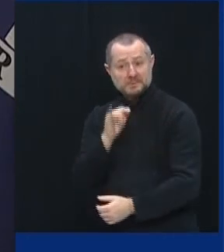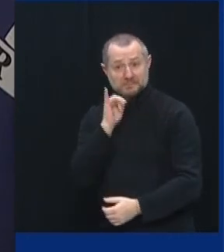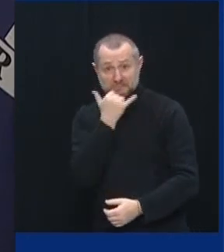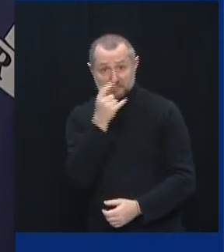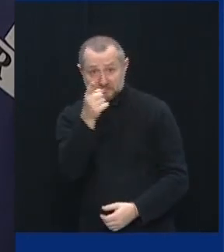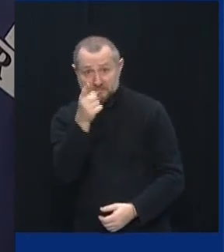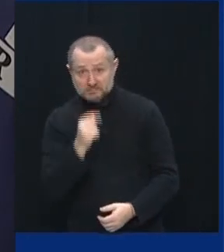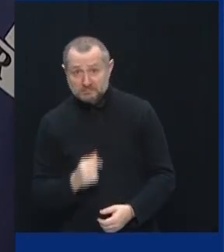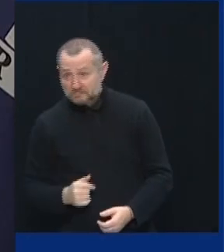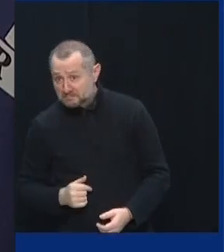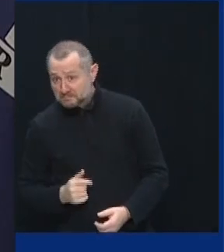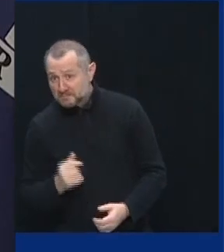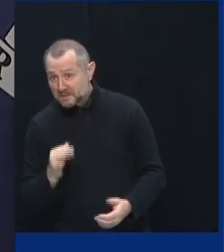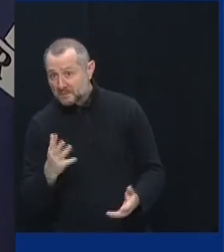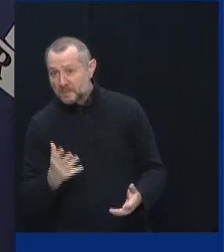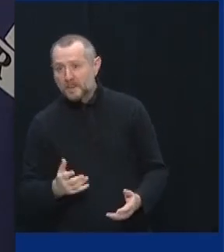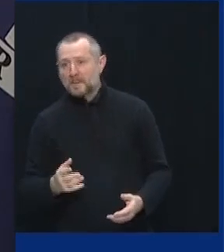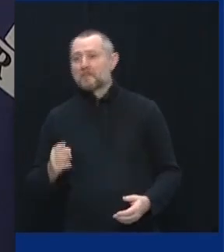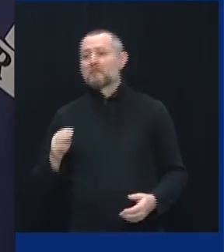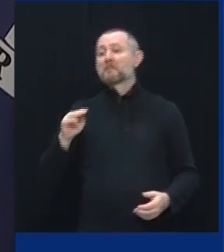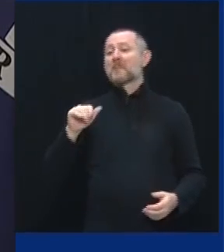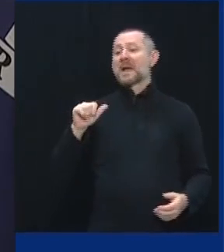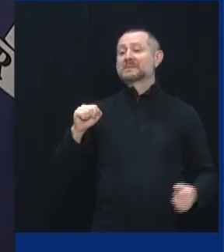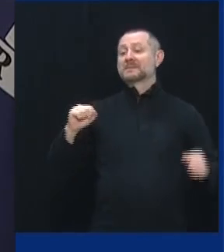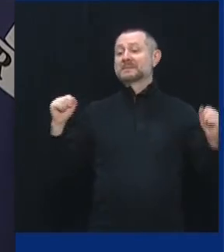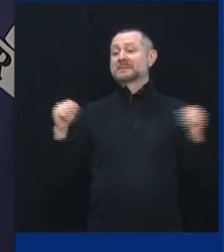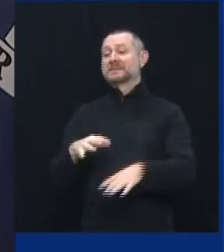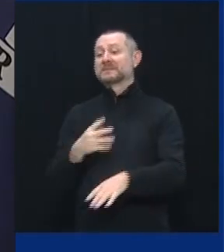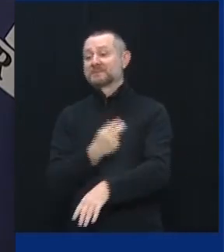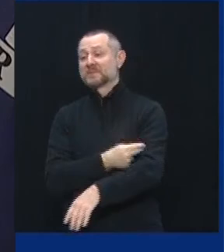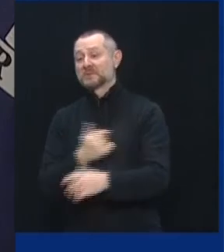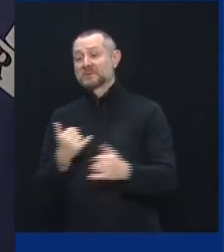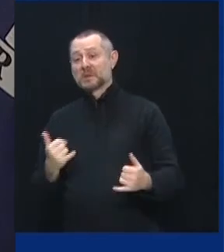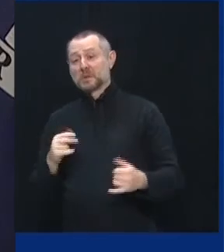The mass vaccination sites downstate are closed today.